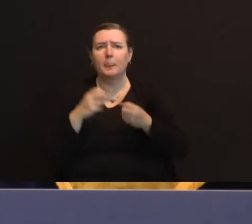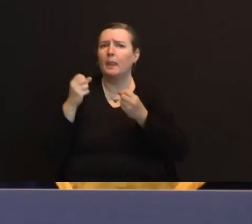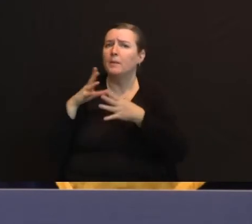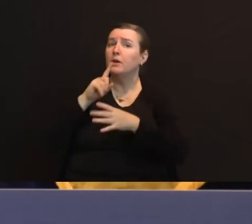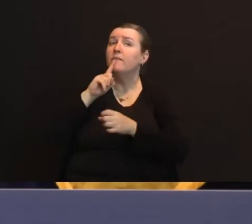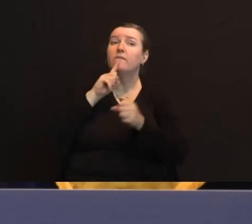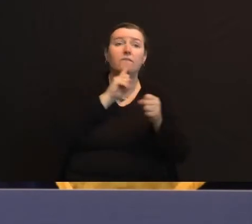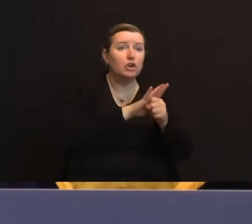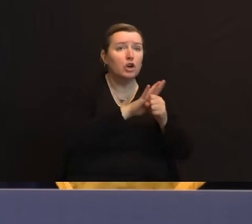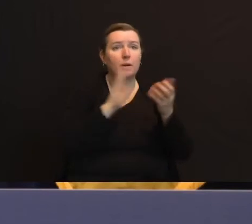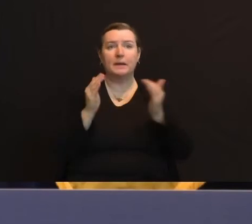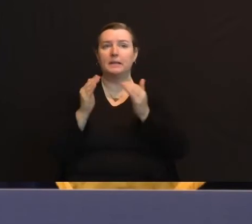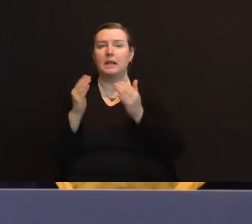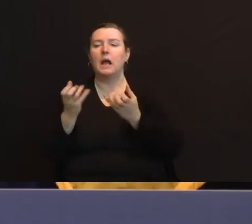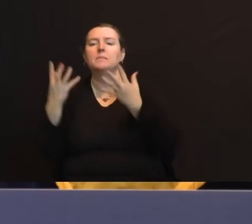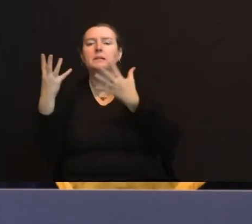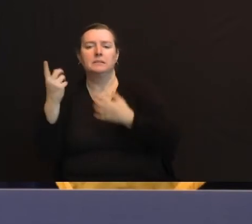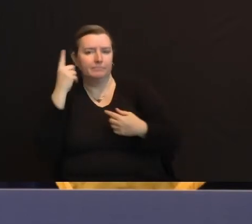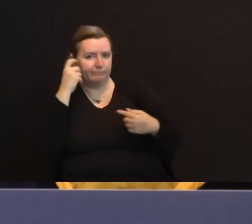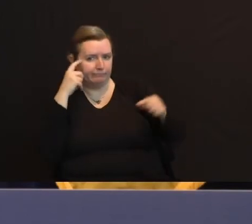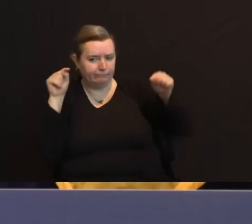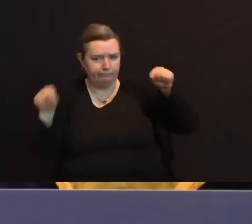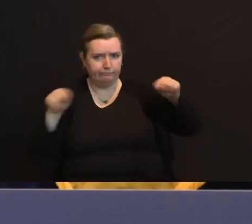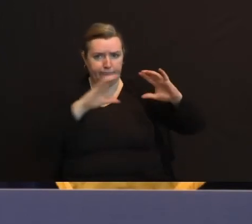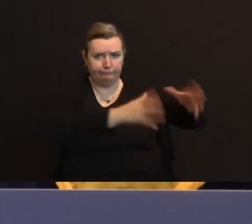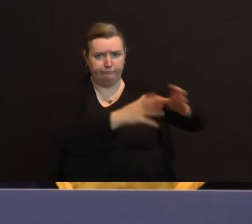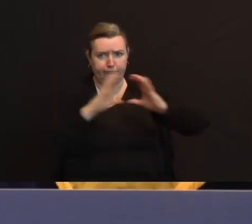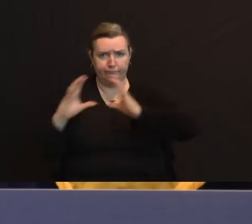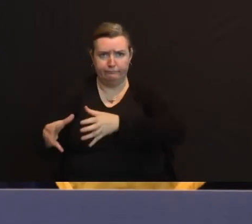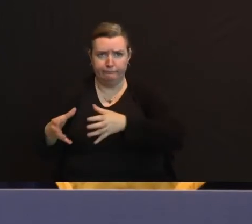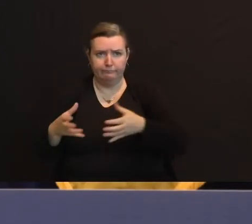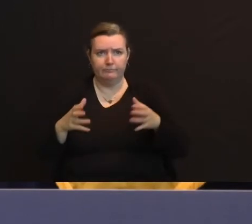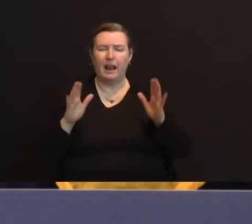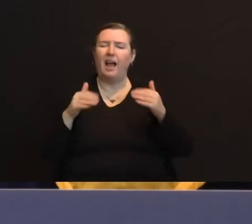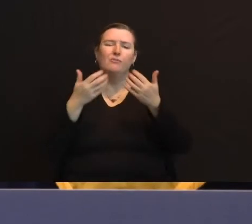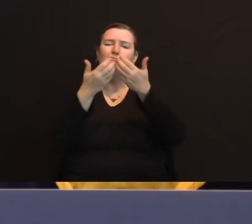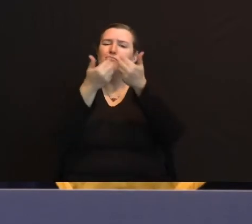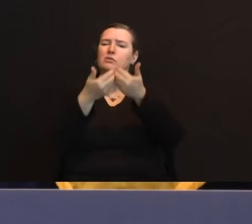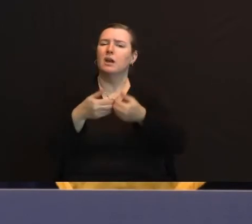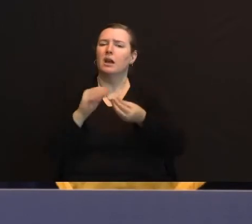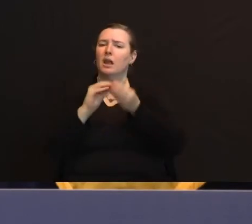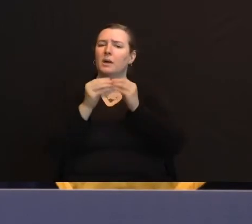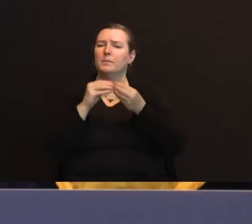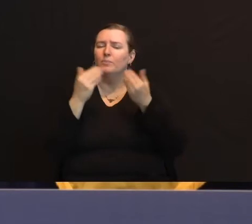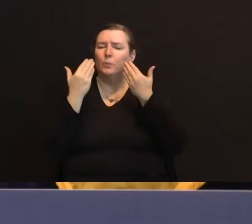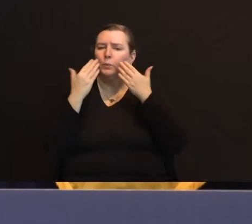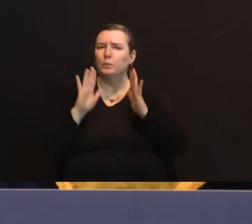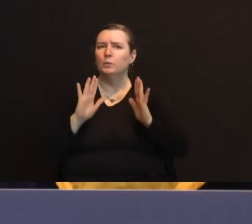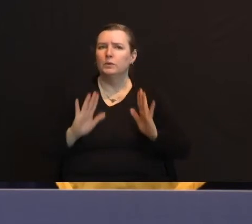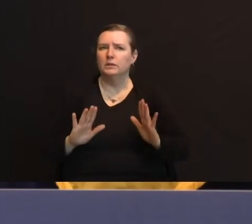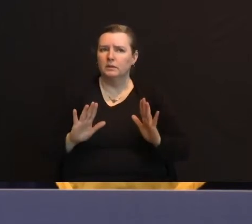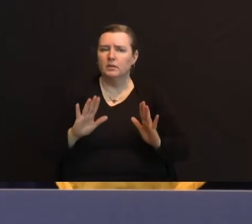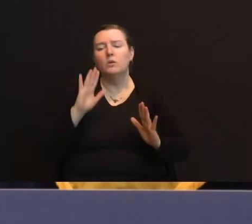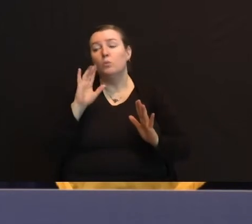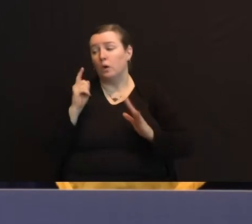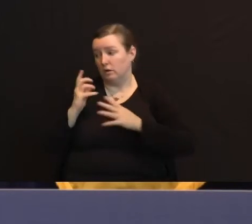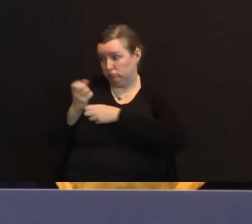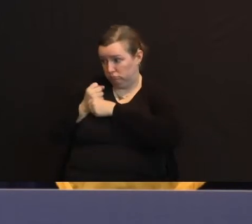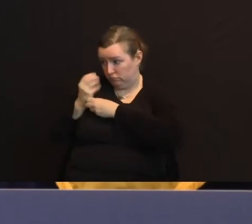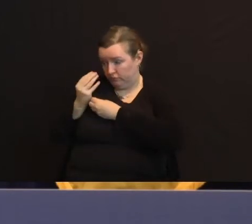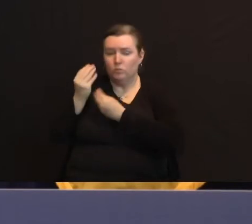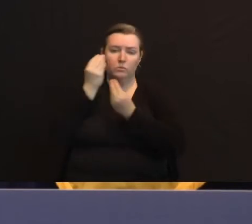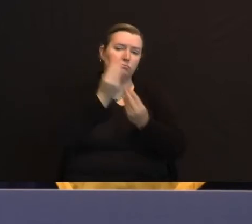didn't break out the number, but we will come back to you on that. It has been overwhelmingly. So I'm going to predict, Matt, without